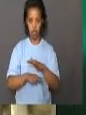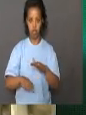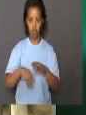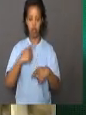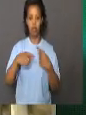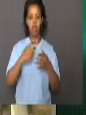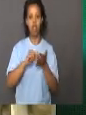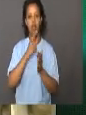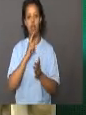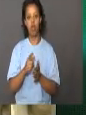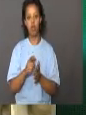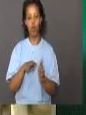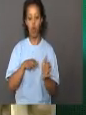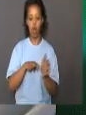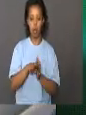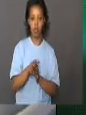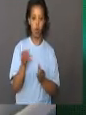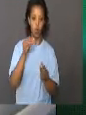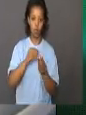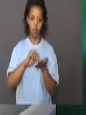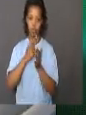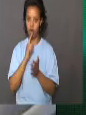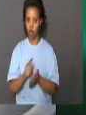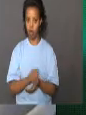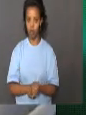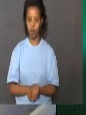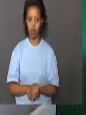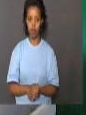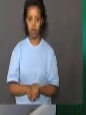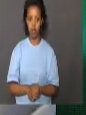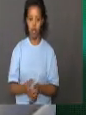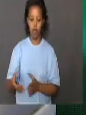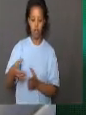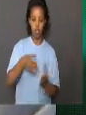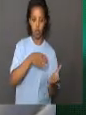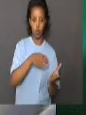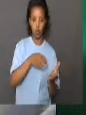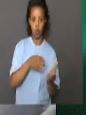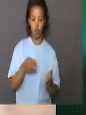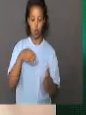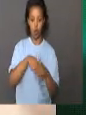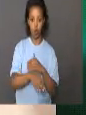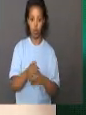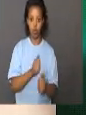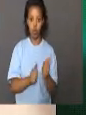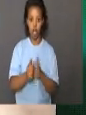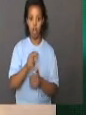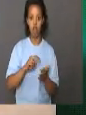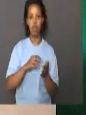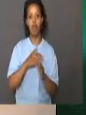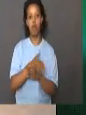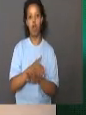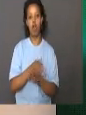shavings and bacteria. As the liquid flows through, the